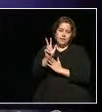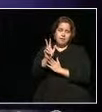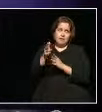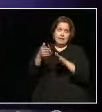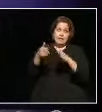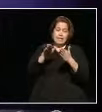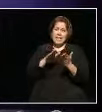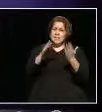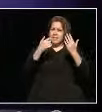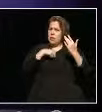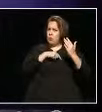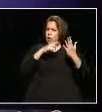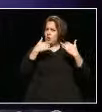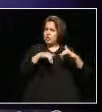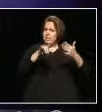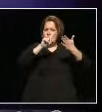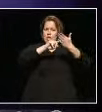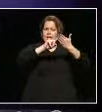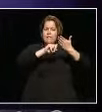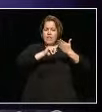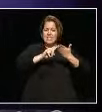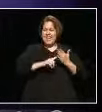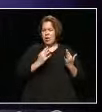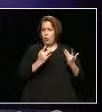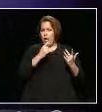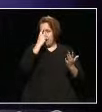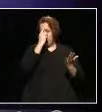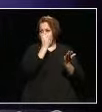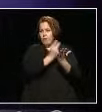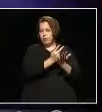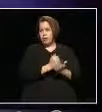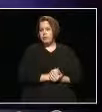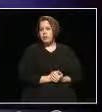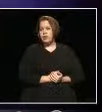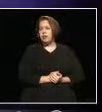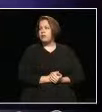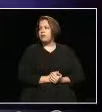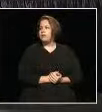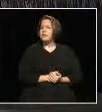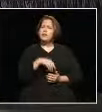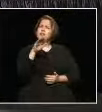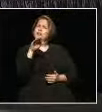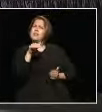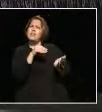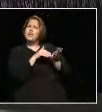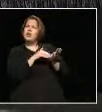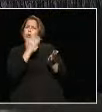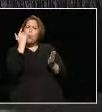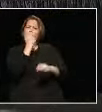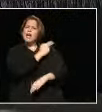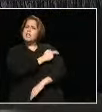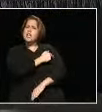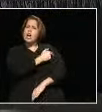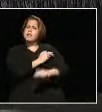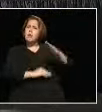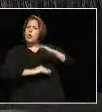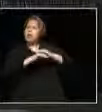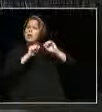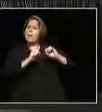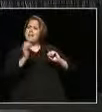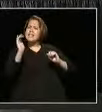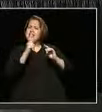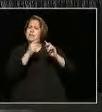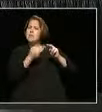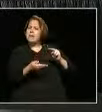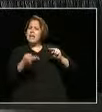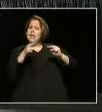deaths that are still under investigation, waiting to be verified. Dr. Aga, why doesn't the hospital capacity seem to be